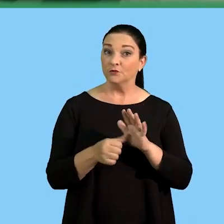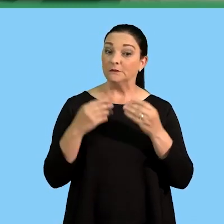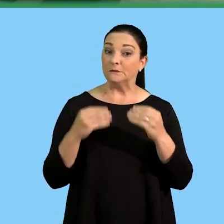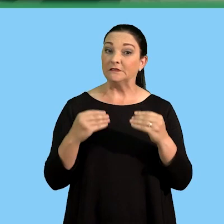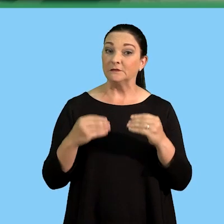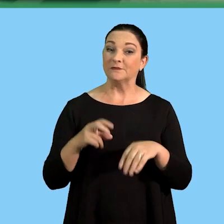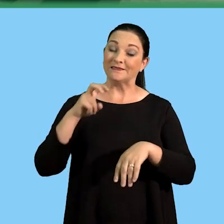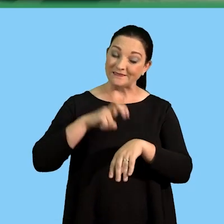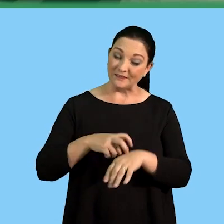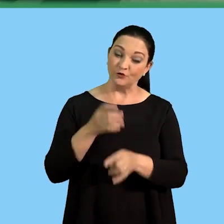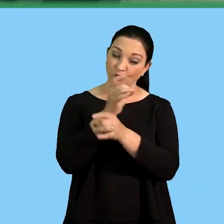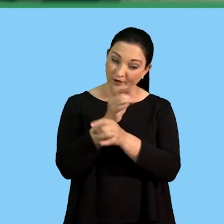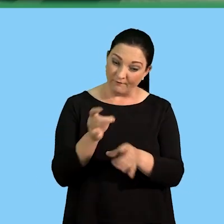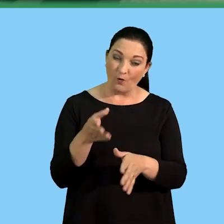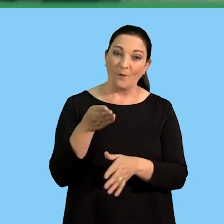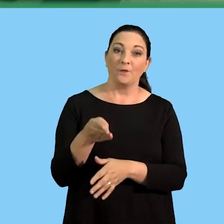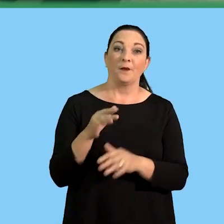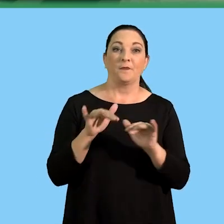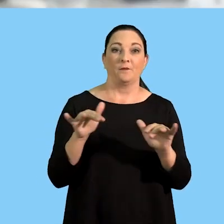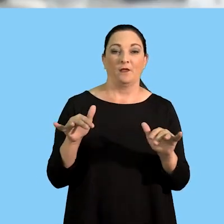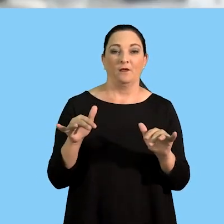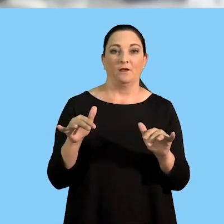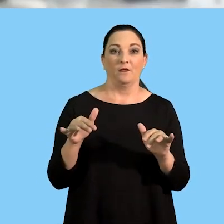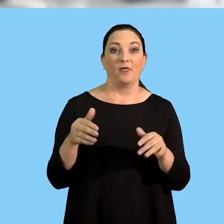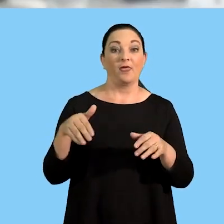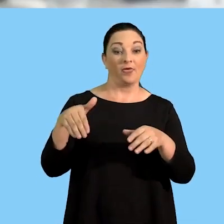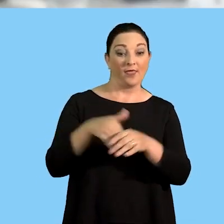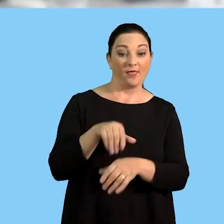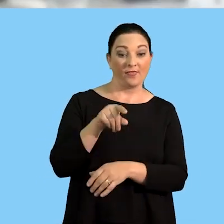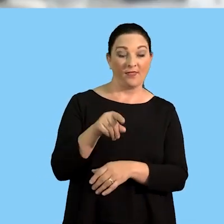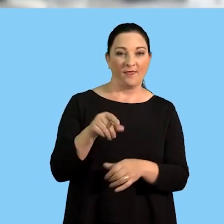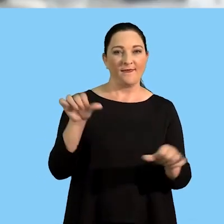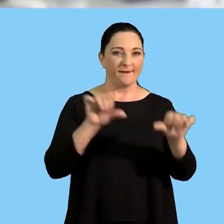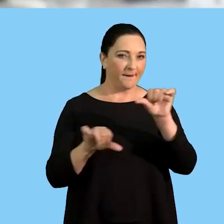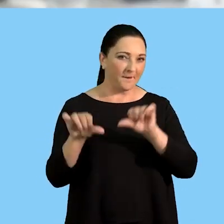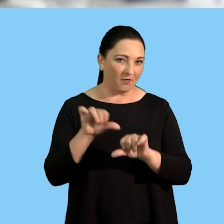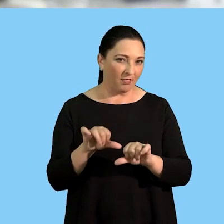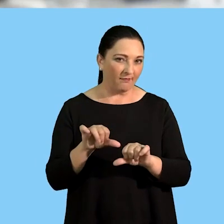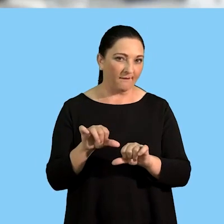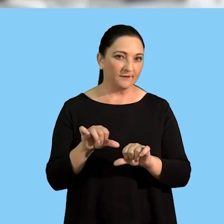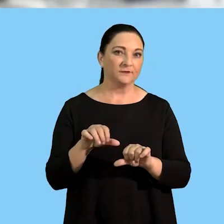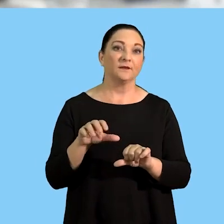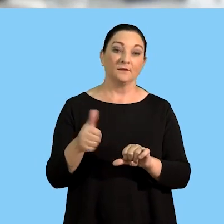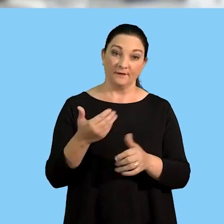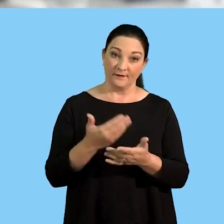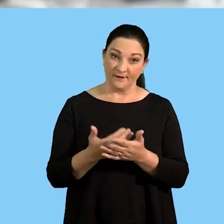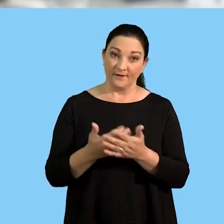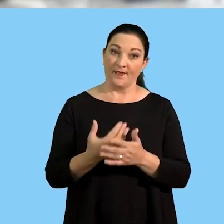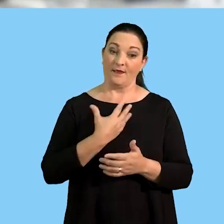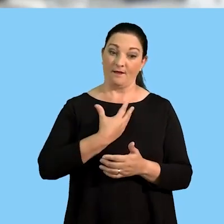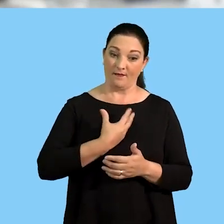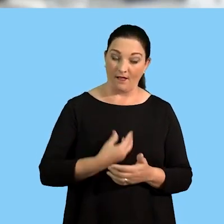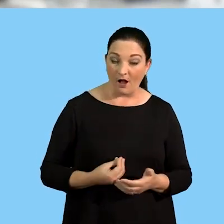important for the business to inform their employees that there are particular chemicals or there's smoke, for instance, that can